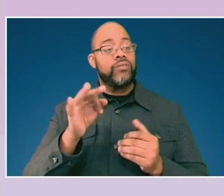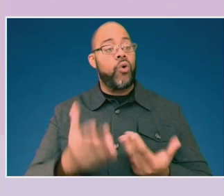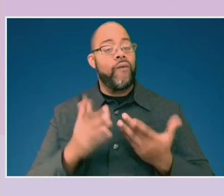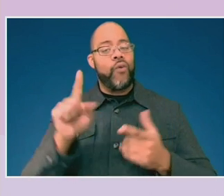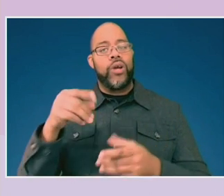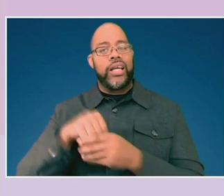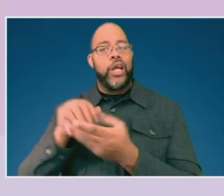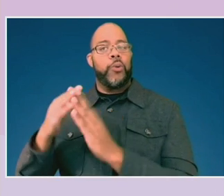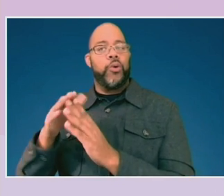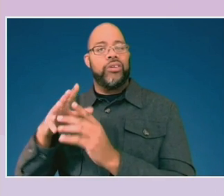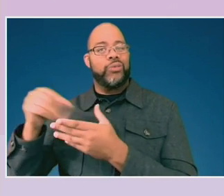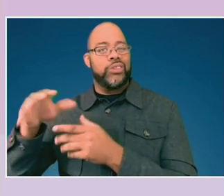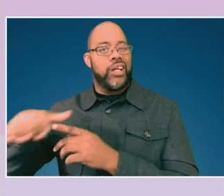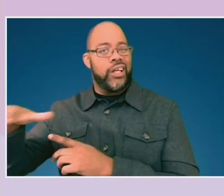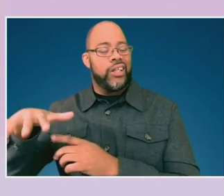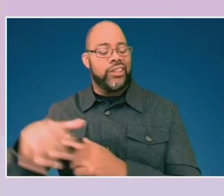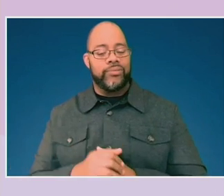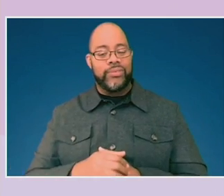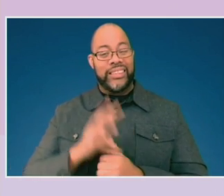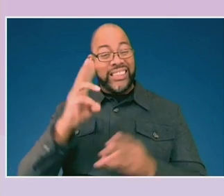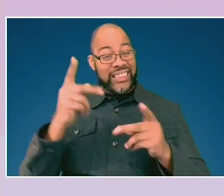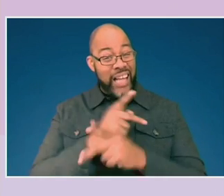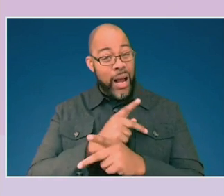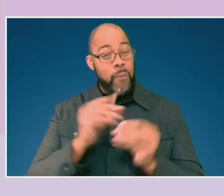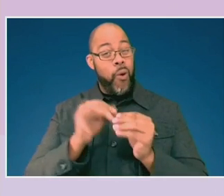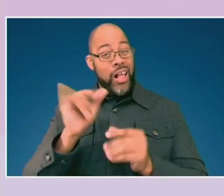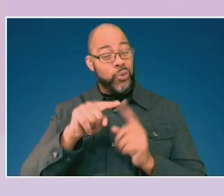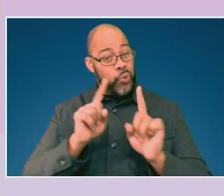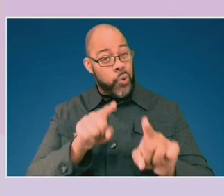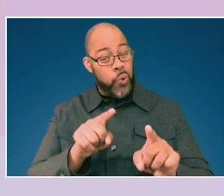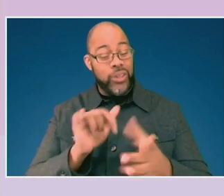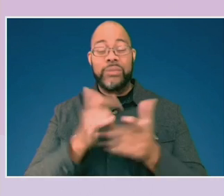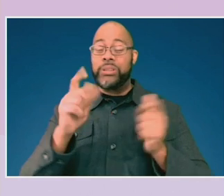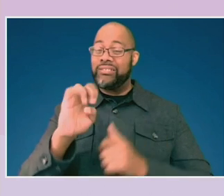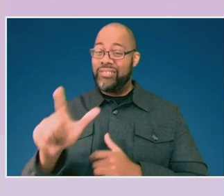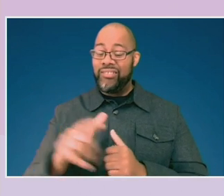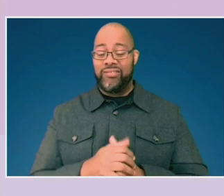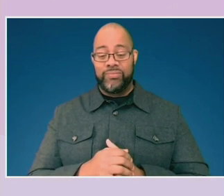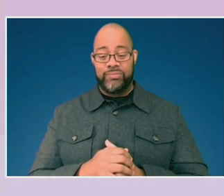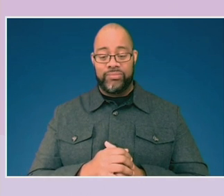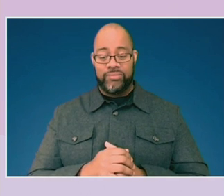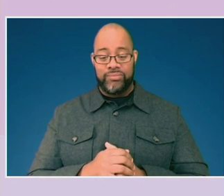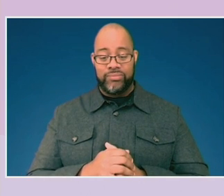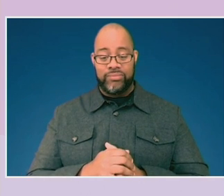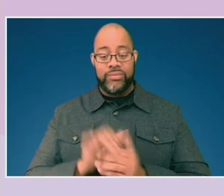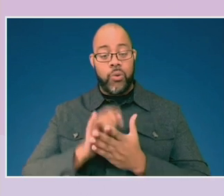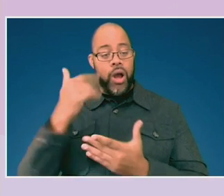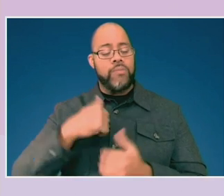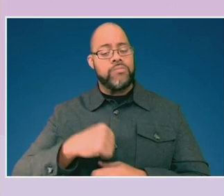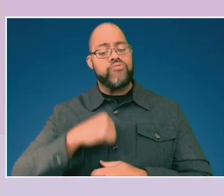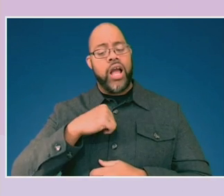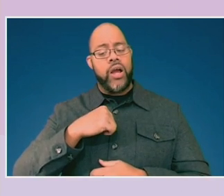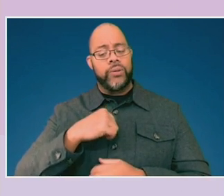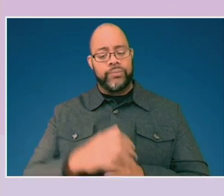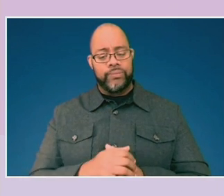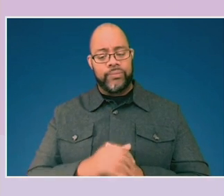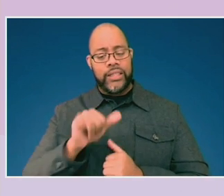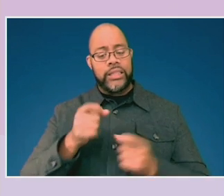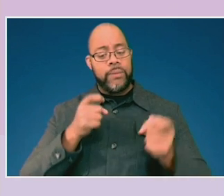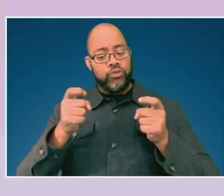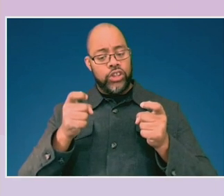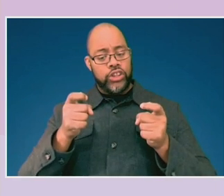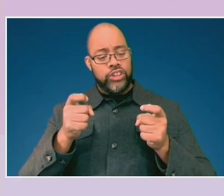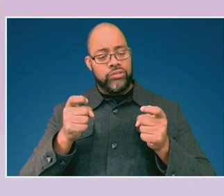community. Six times more likely. That's a big deal. And that's why I'm so proud that this administration has